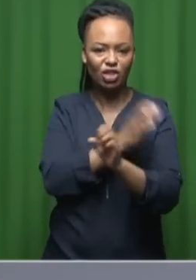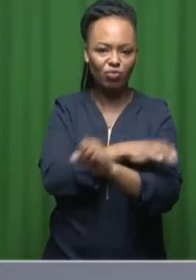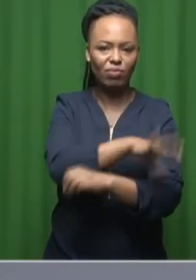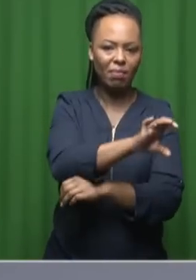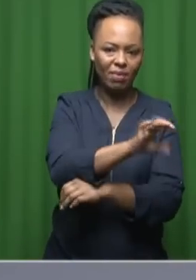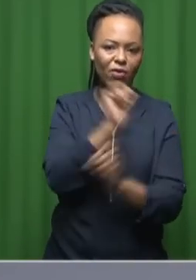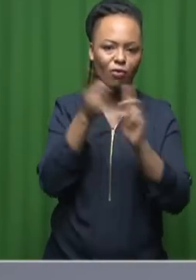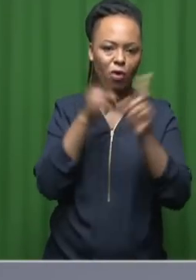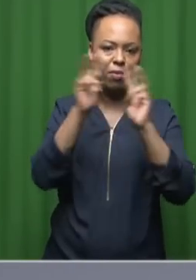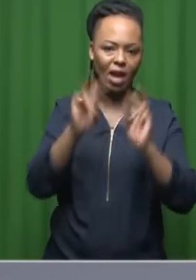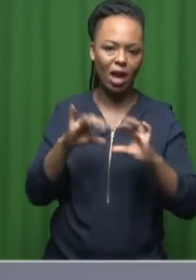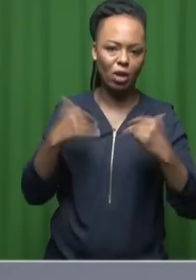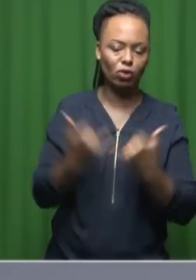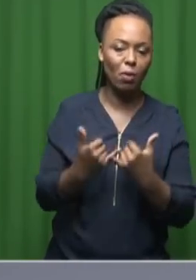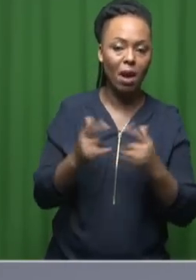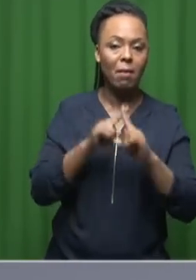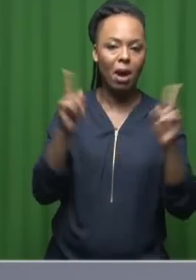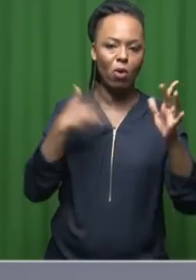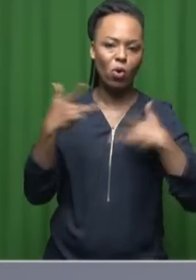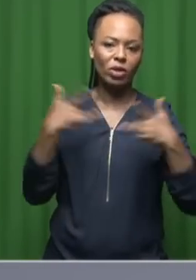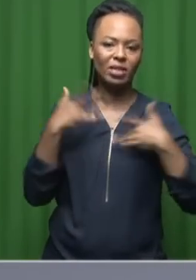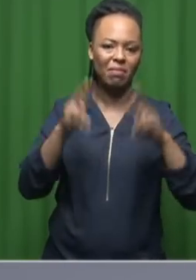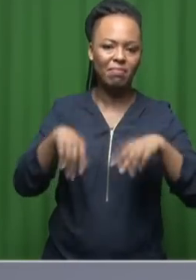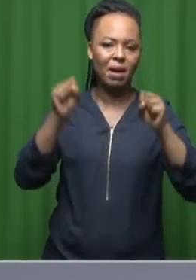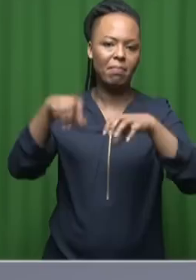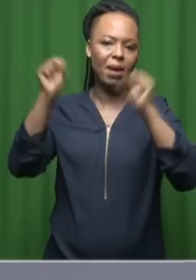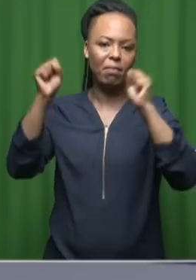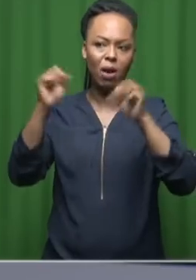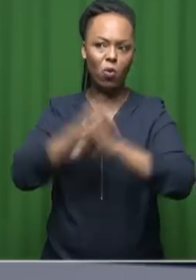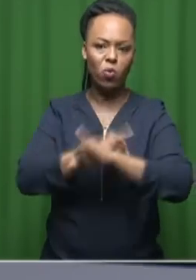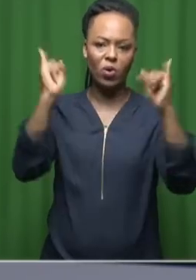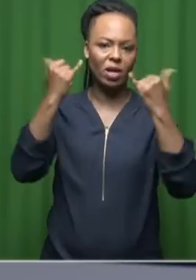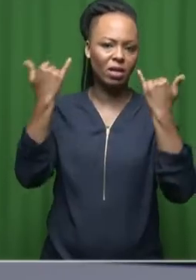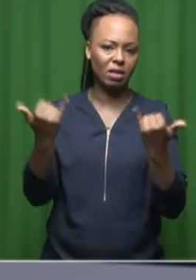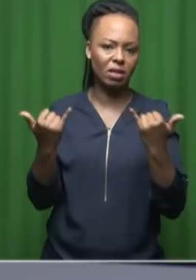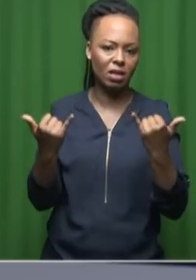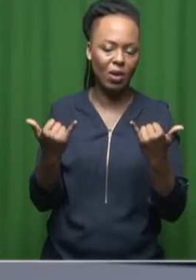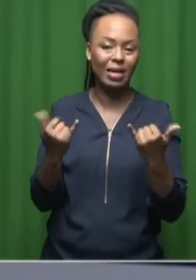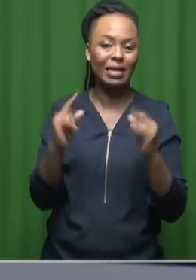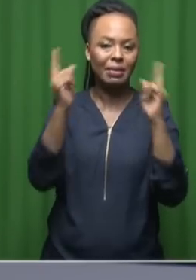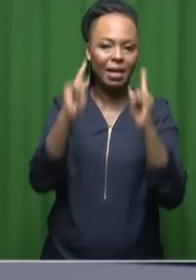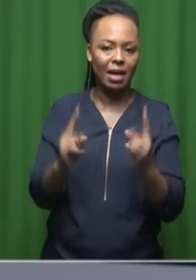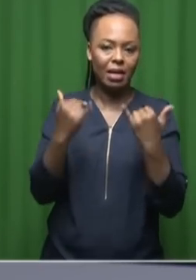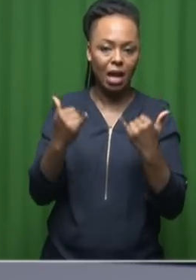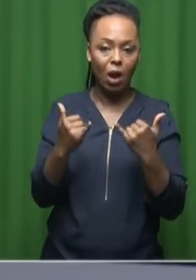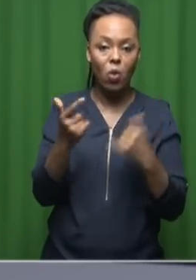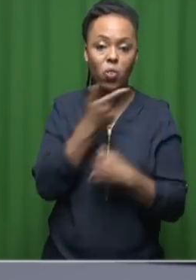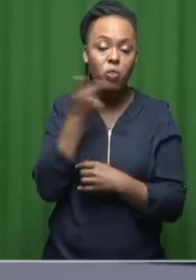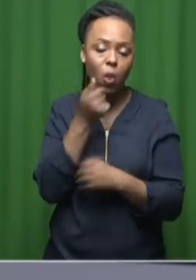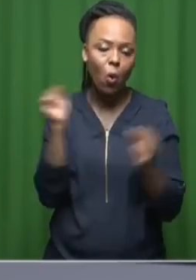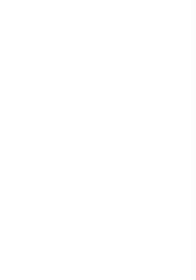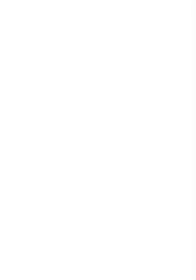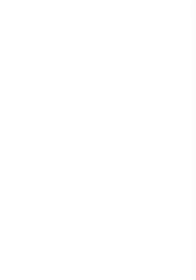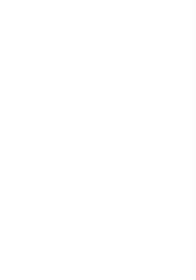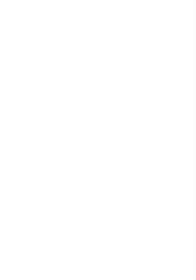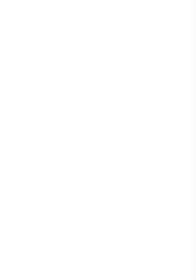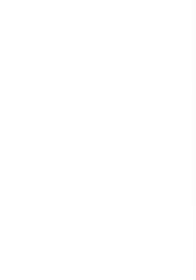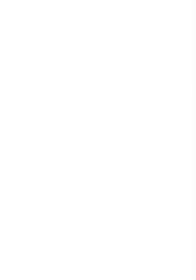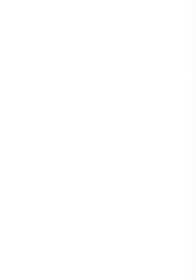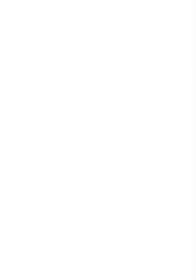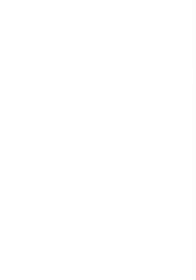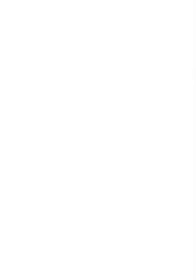are concerns, of course, about load shedding at high levels, especially as we approach the winter months.